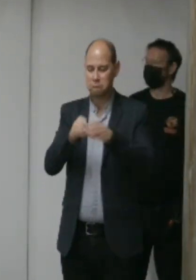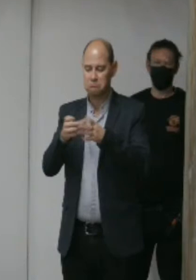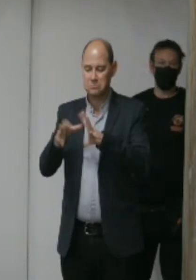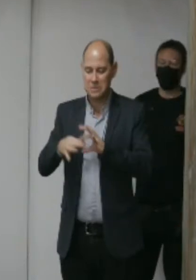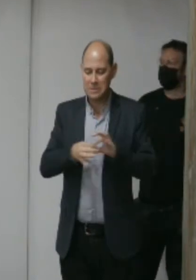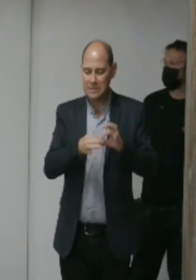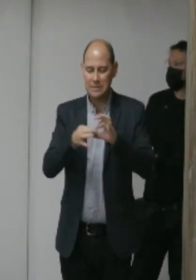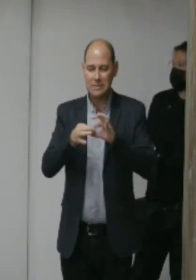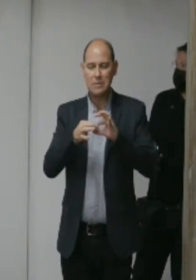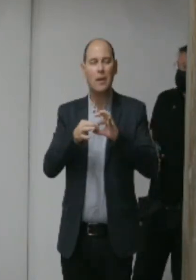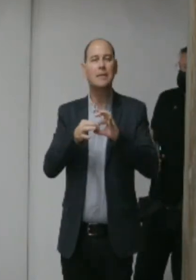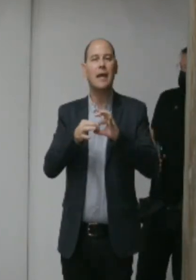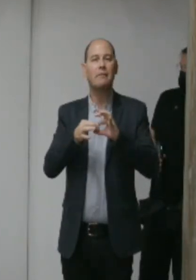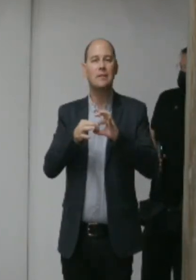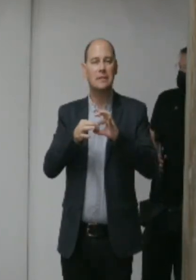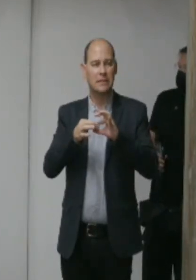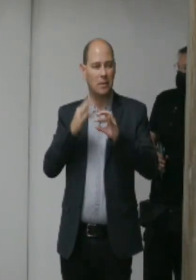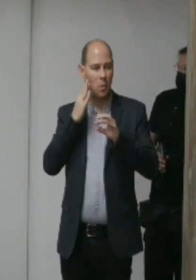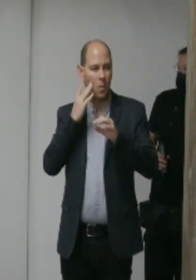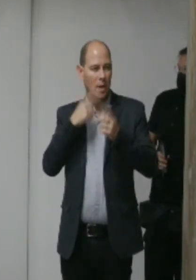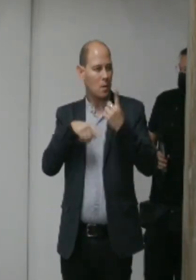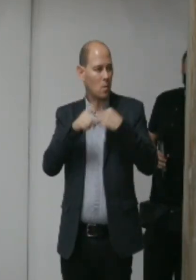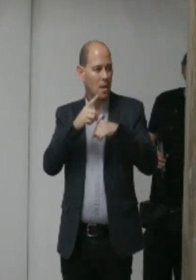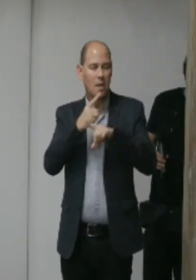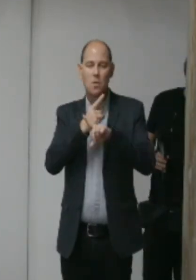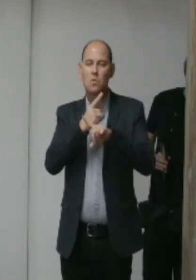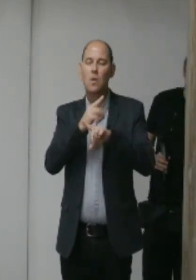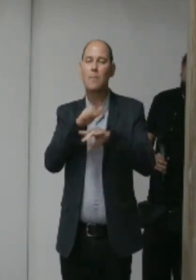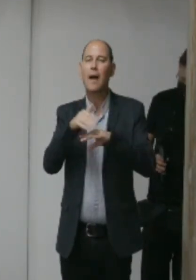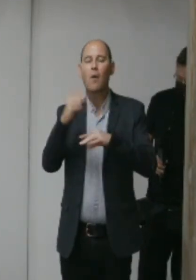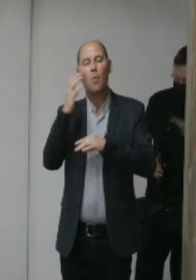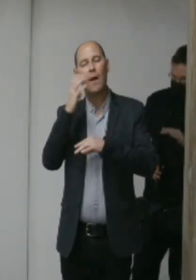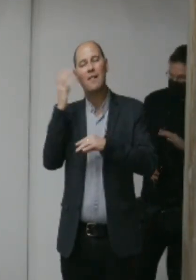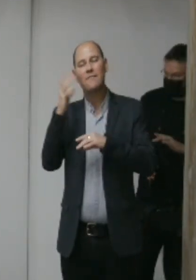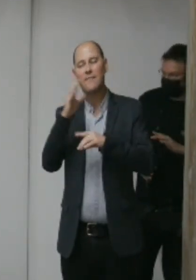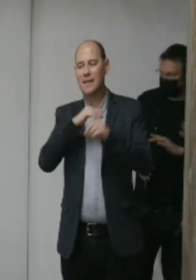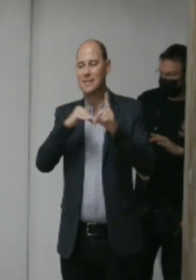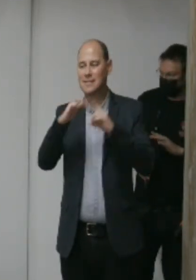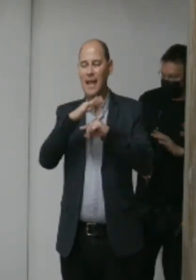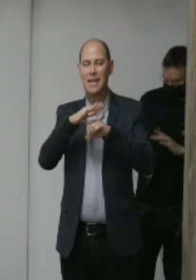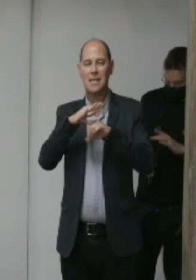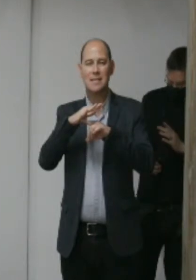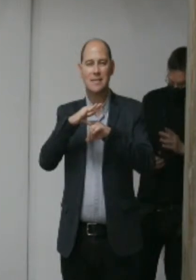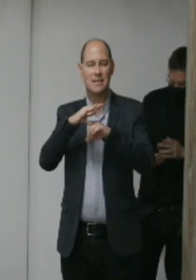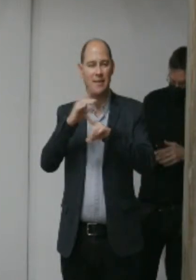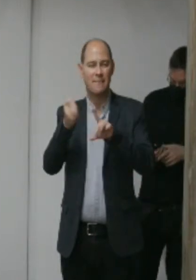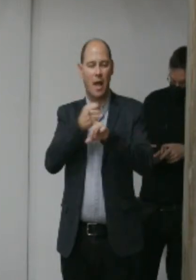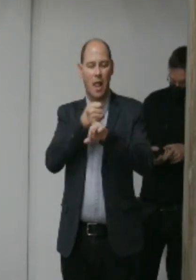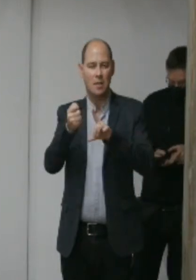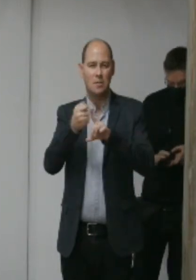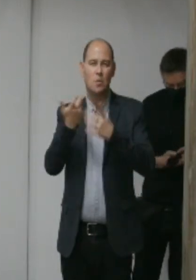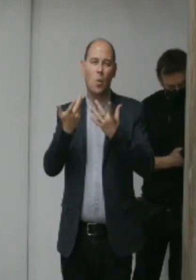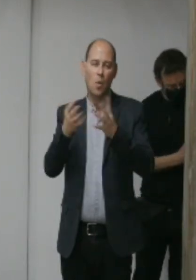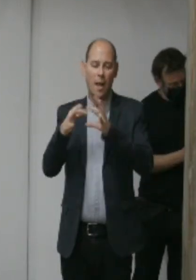about welfare state violence or connected forms of state violence.